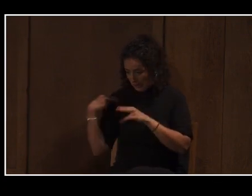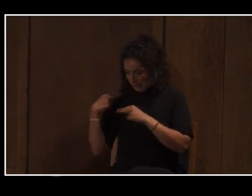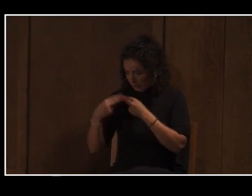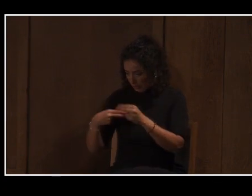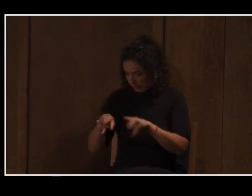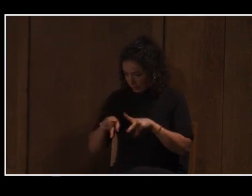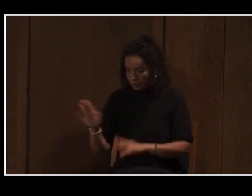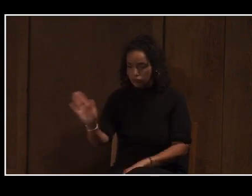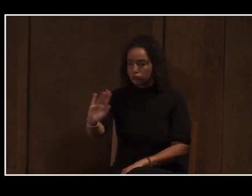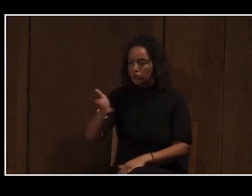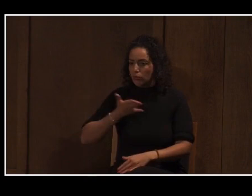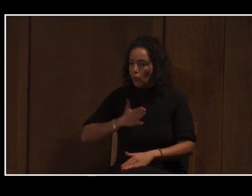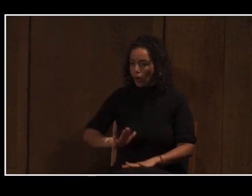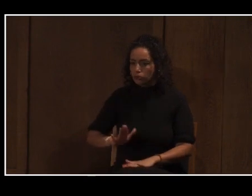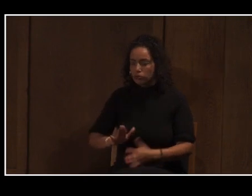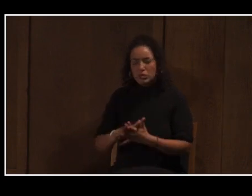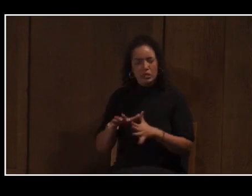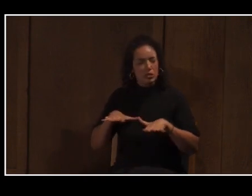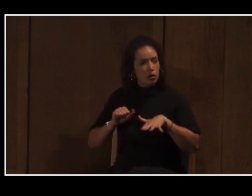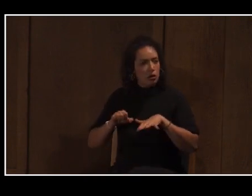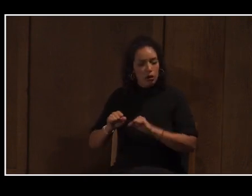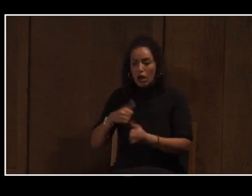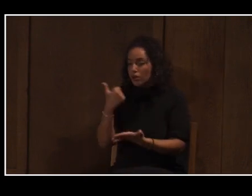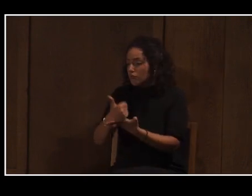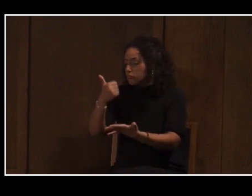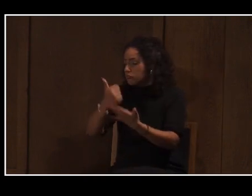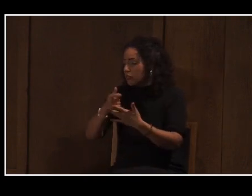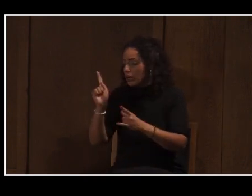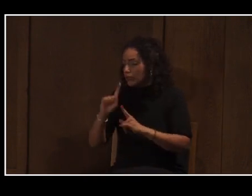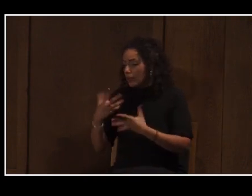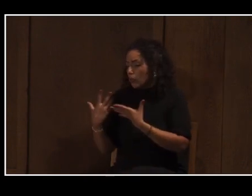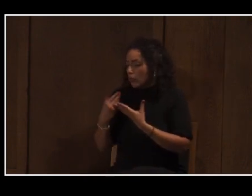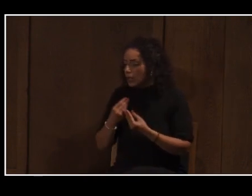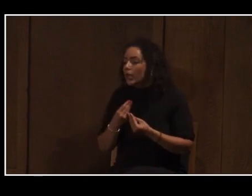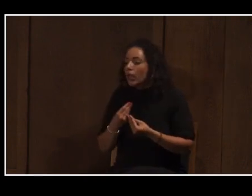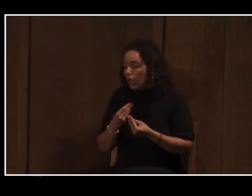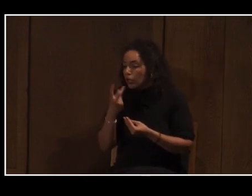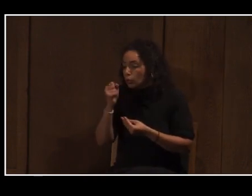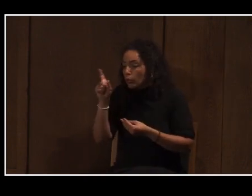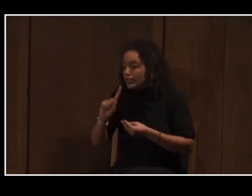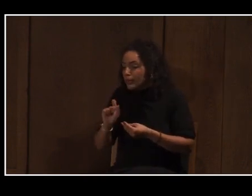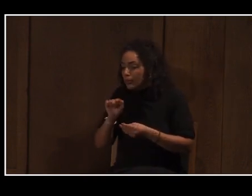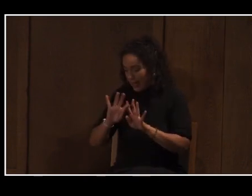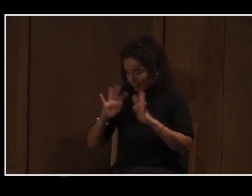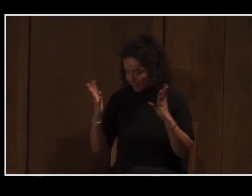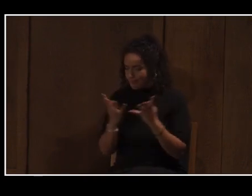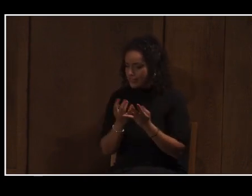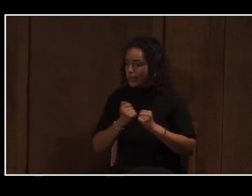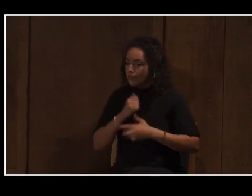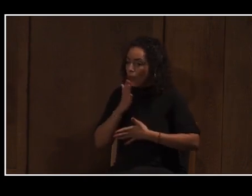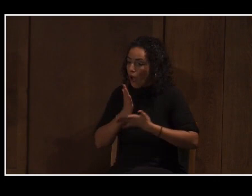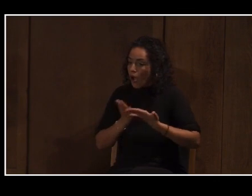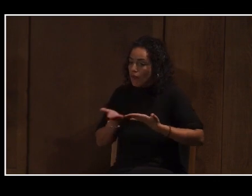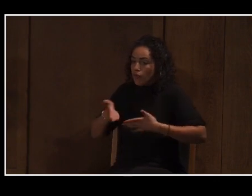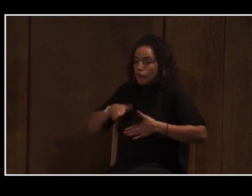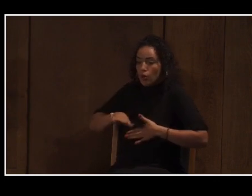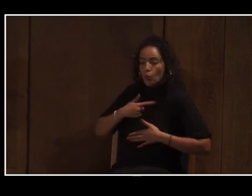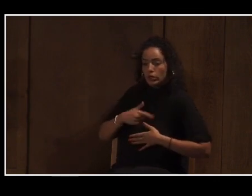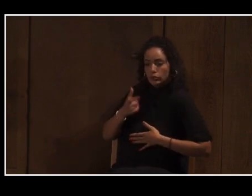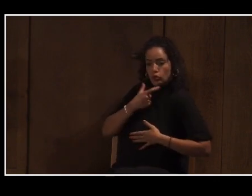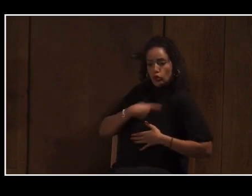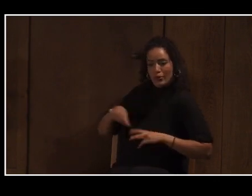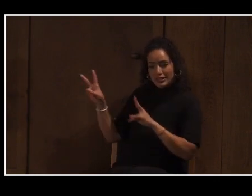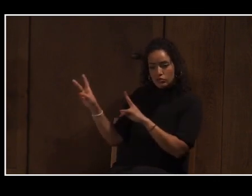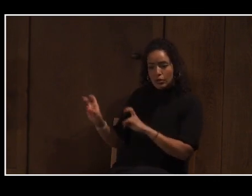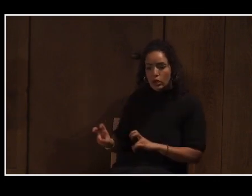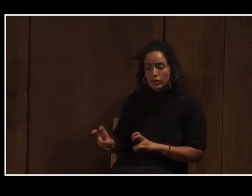fabulous people accompanying this journey. I had more or less 20 people on my team. Half of them came from the humanities, the other half came